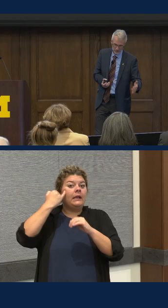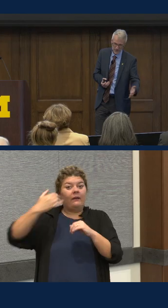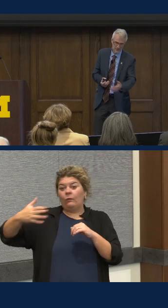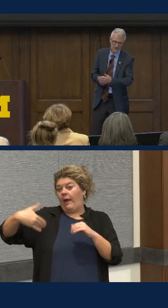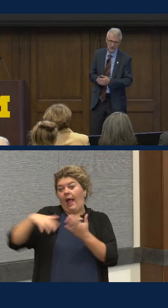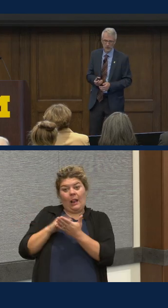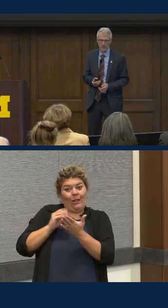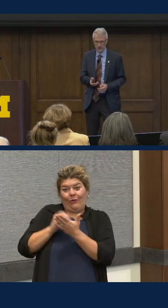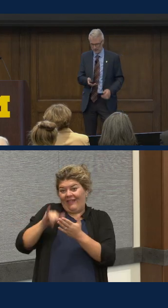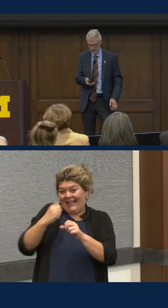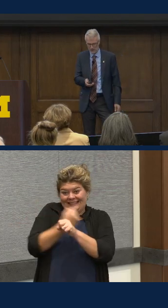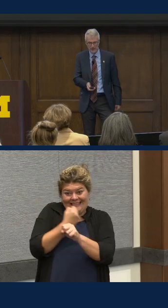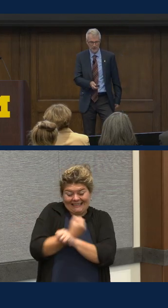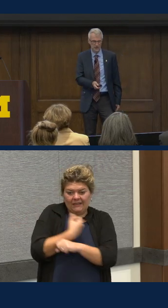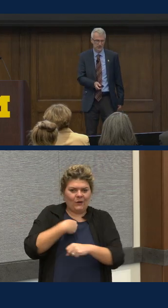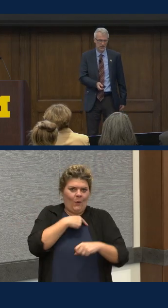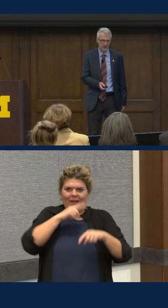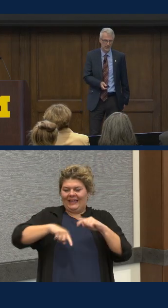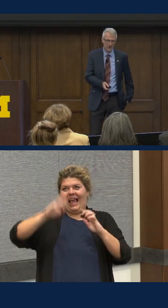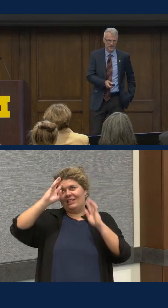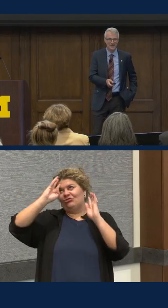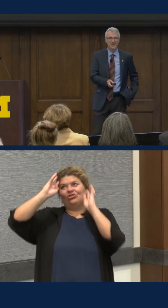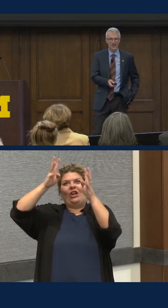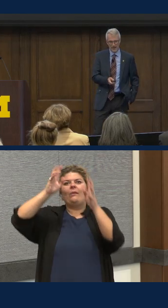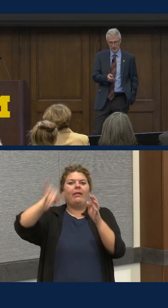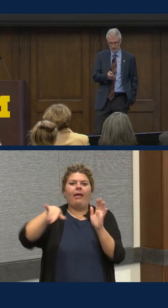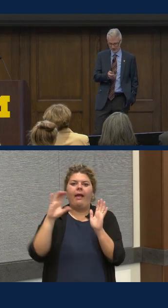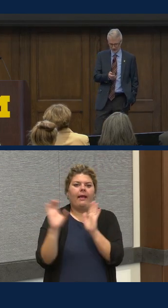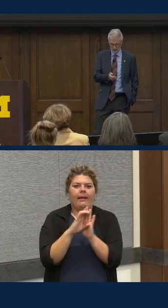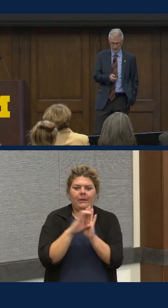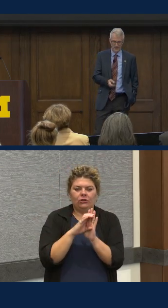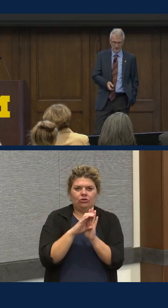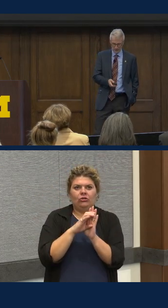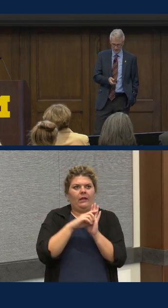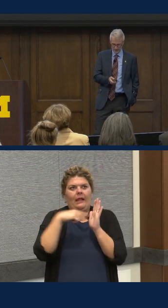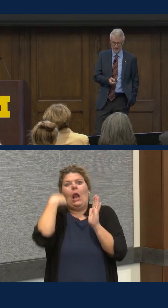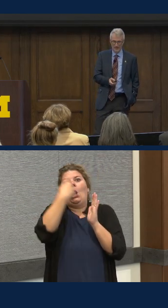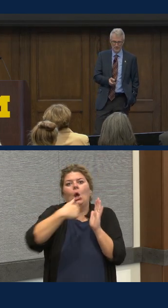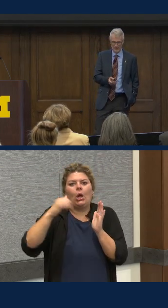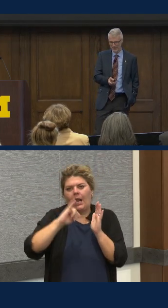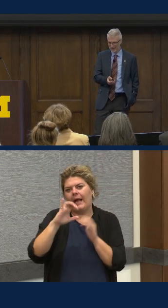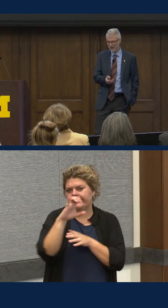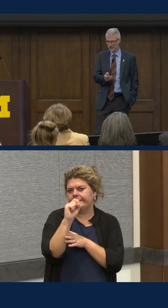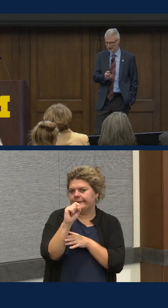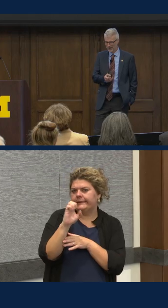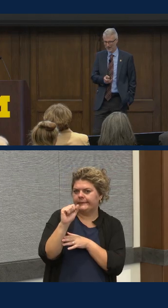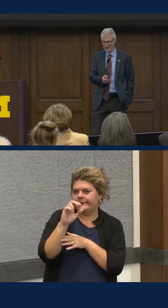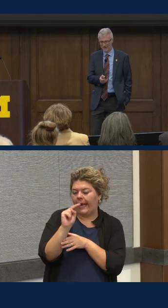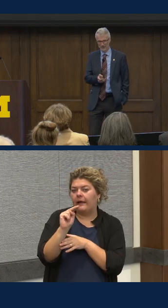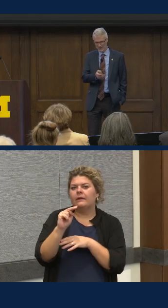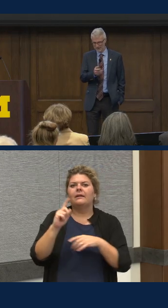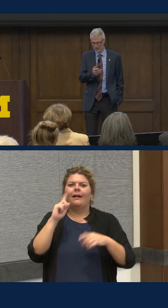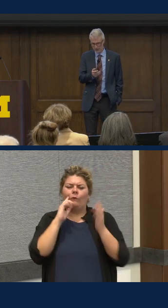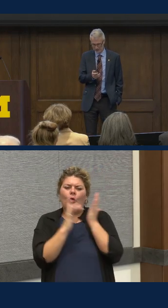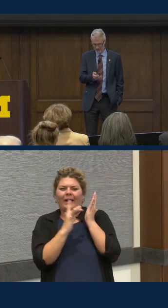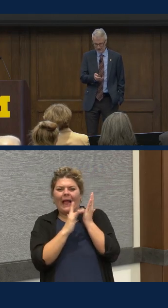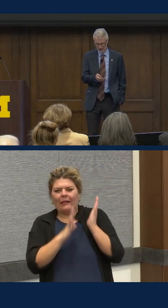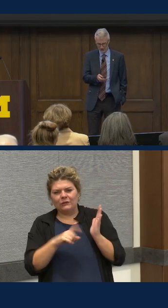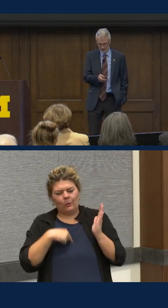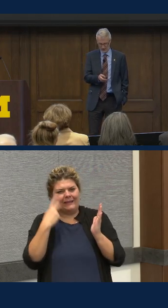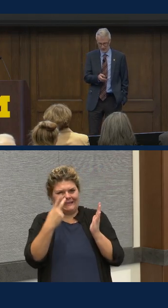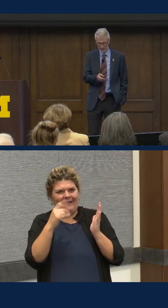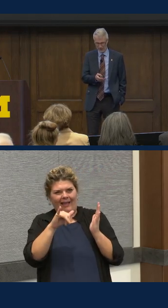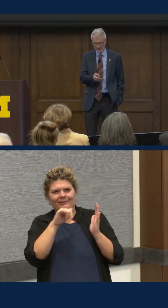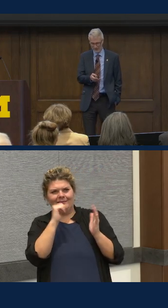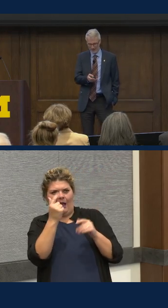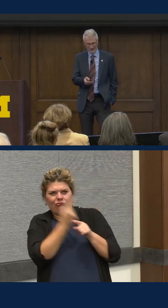of learning those statistics, we wouldn't be able to generate images that, at least to the layperson, look somewhat like CT images. To a radiologist, you'll see some parts that are not